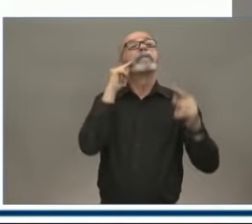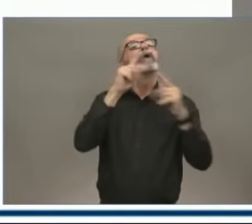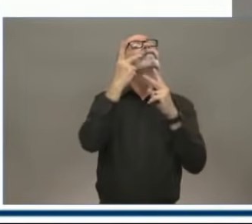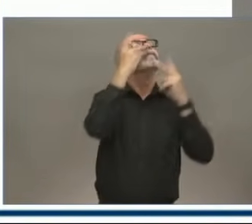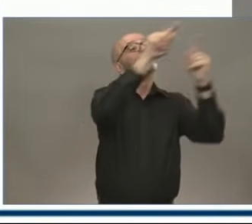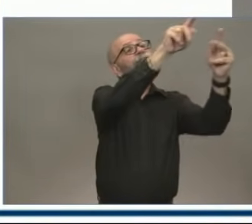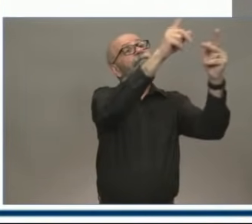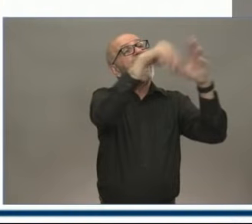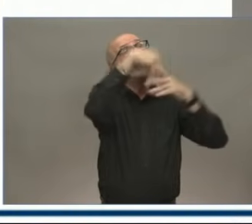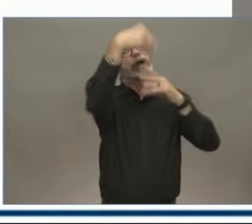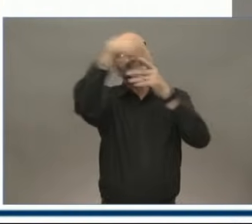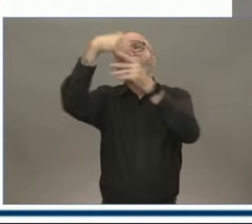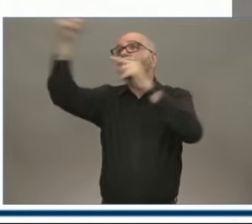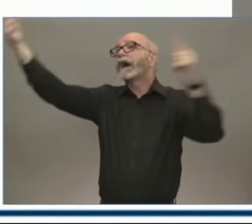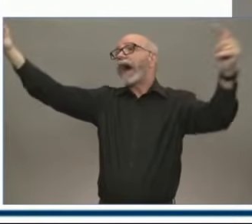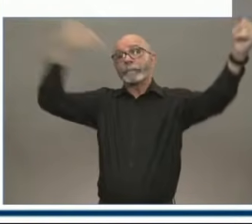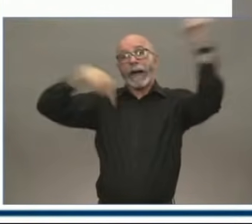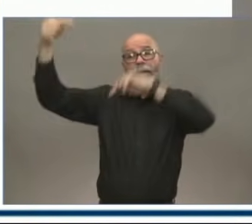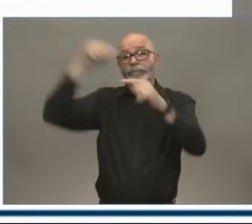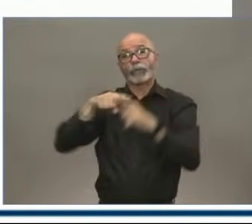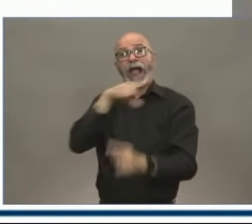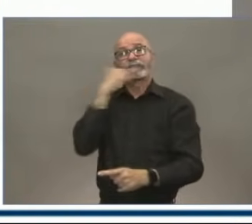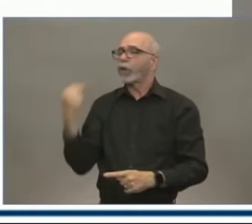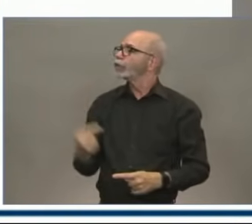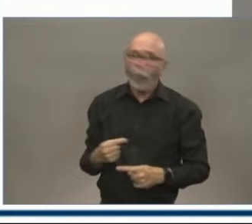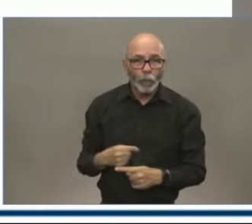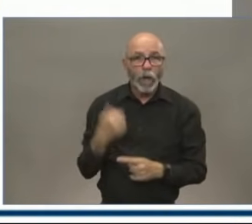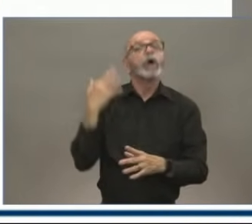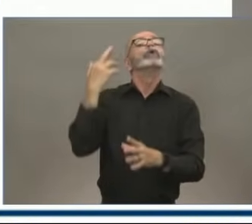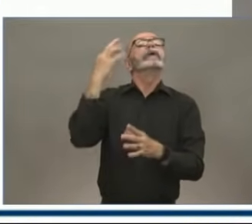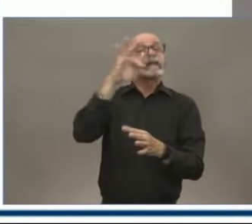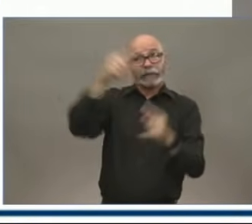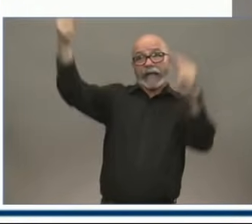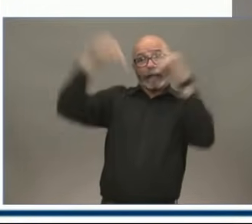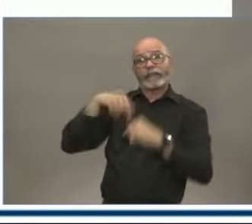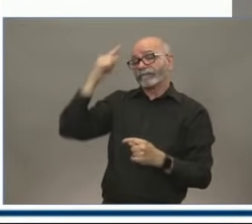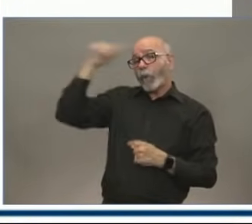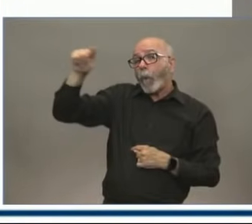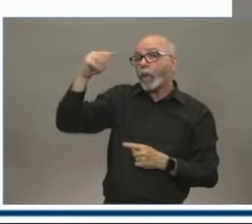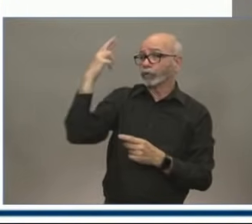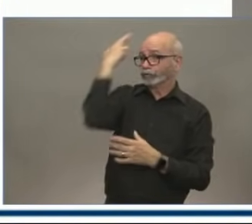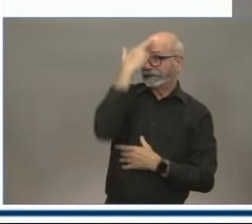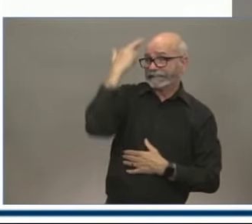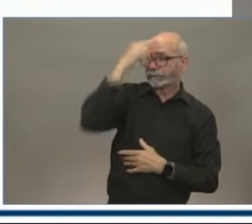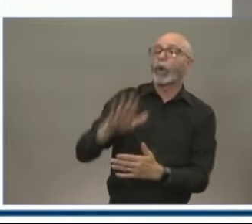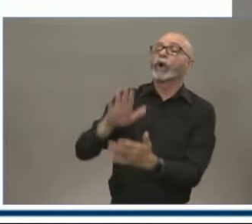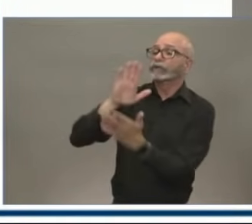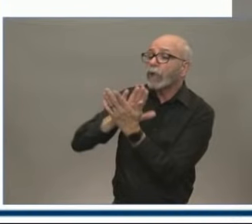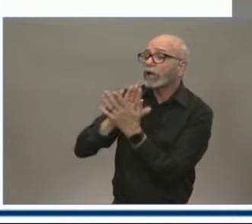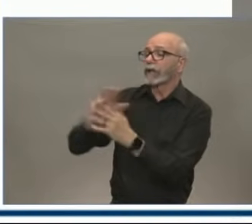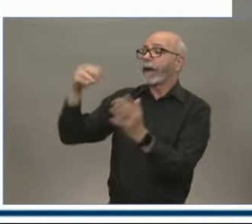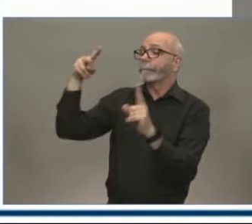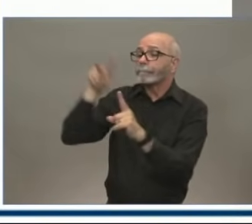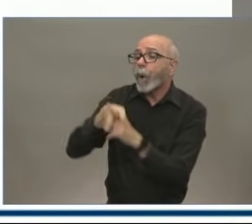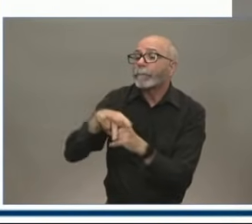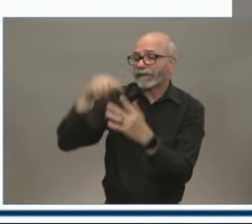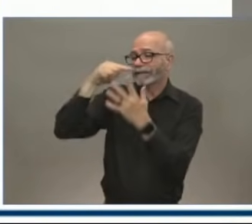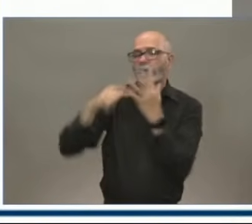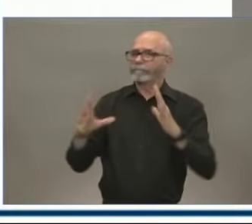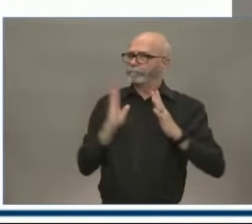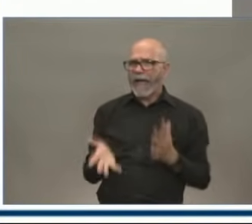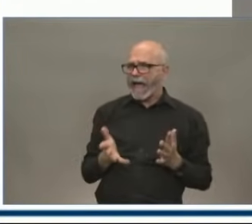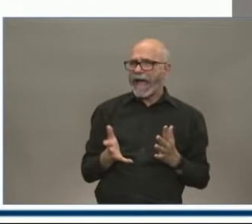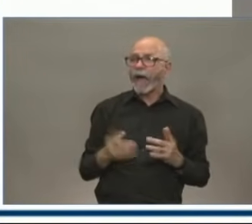that everybody takes this seriously, because every person that moves unnecessarily is increasing the chance of the virus being spread to other parts